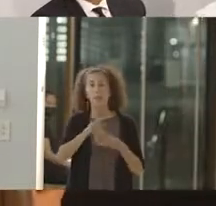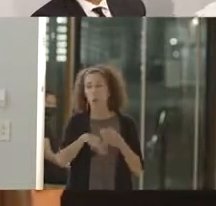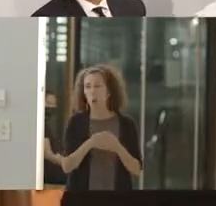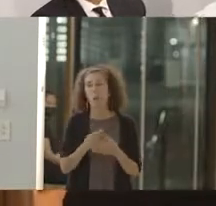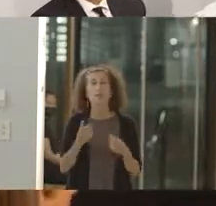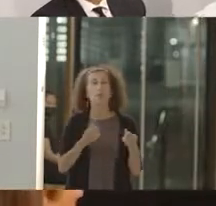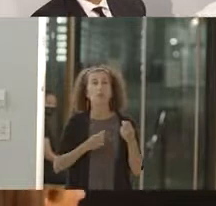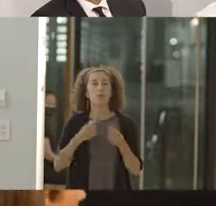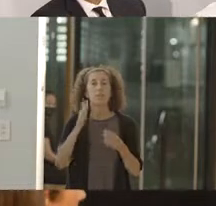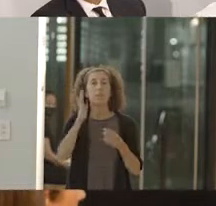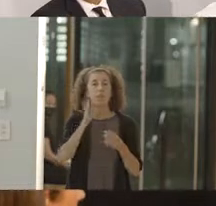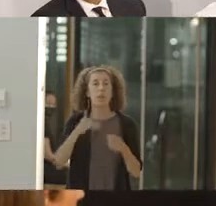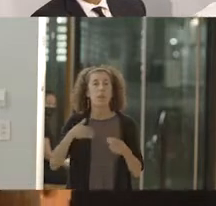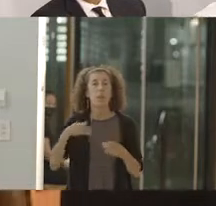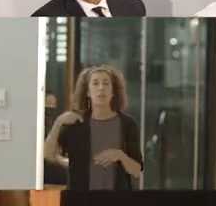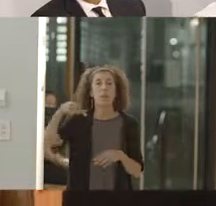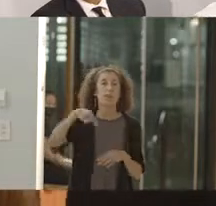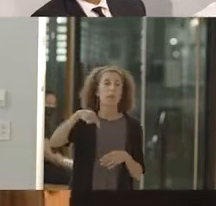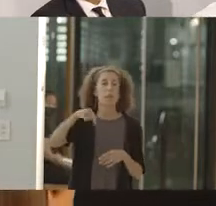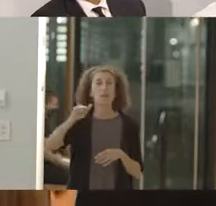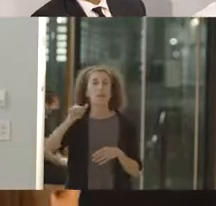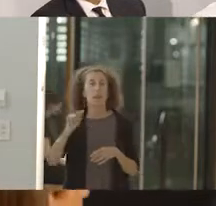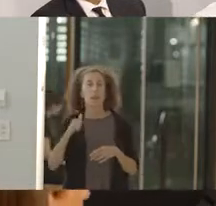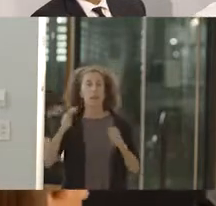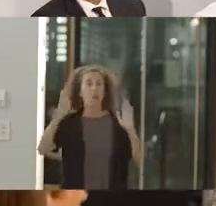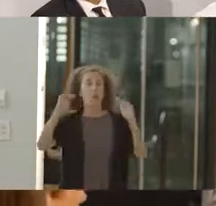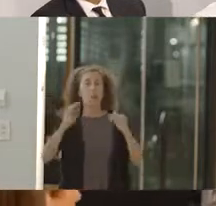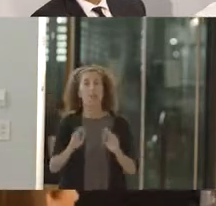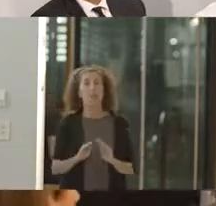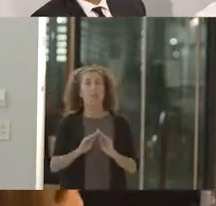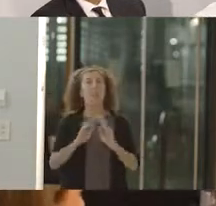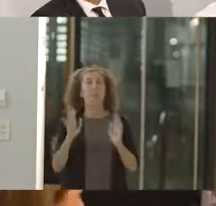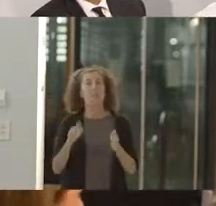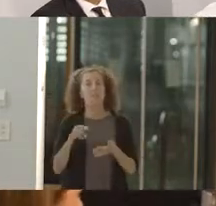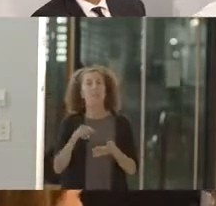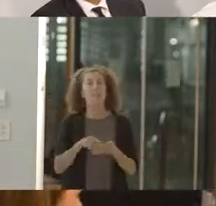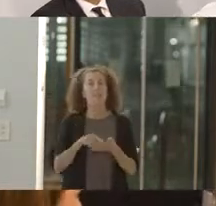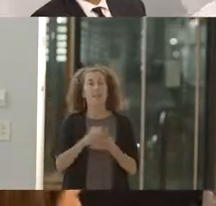together a Q&A. I hope it's clear that this is the part of a